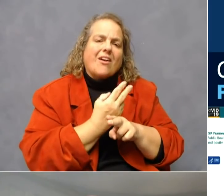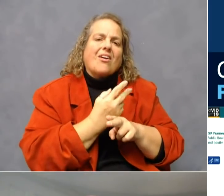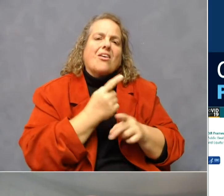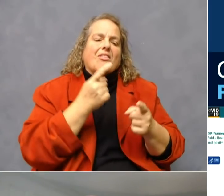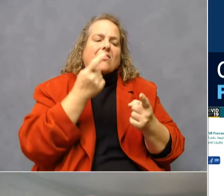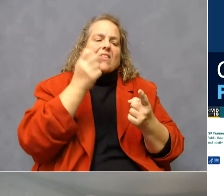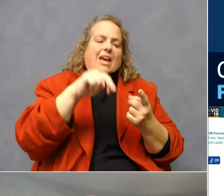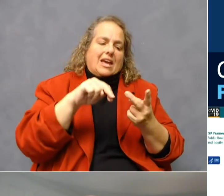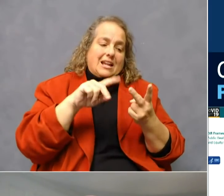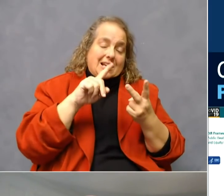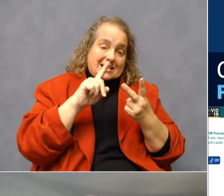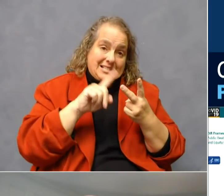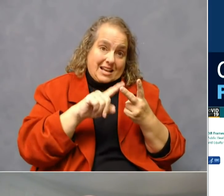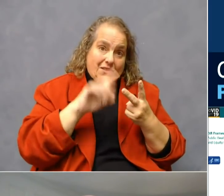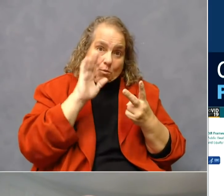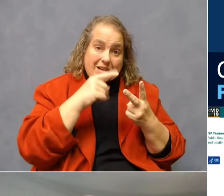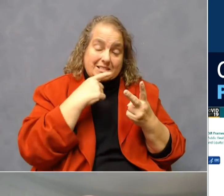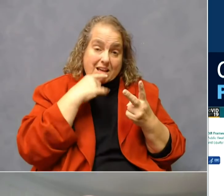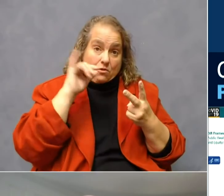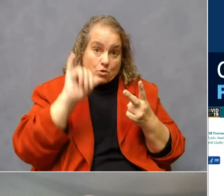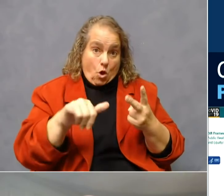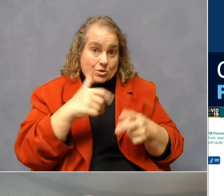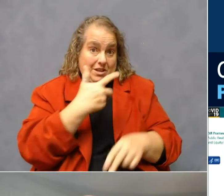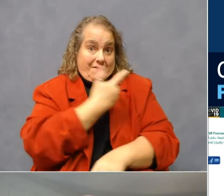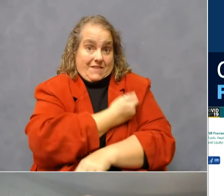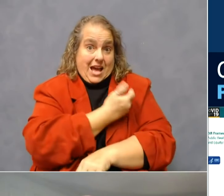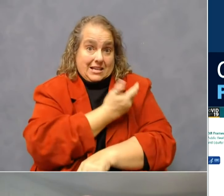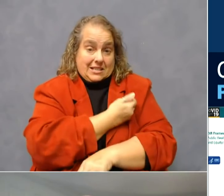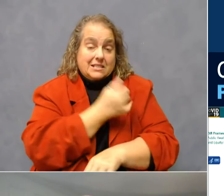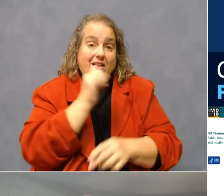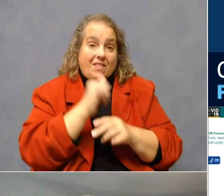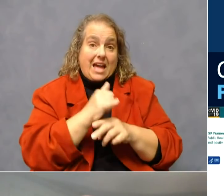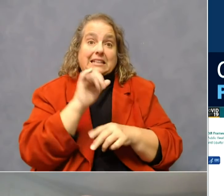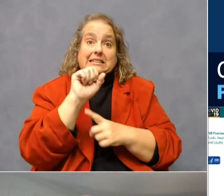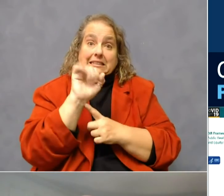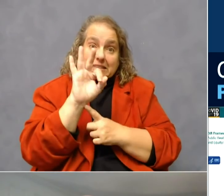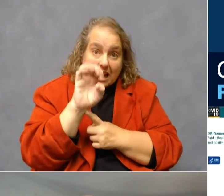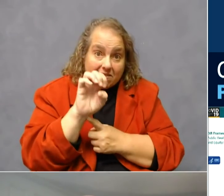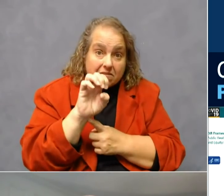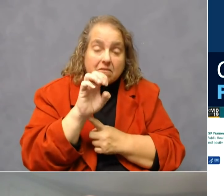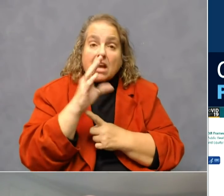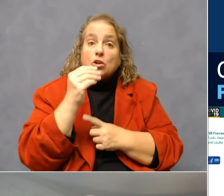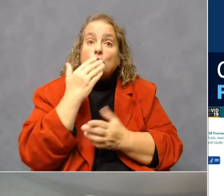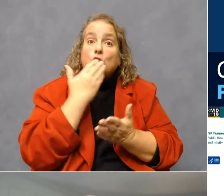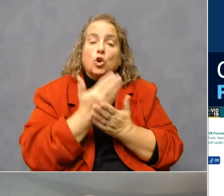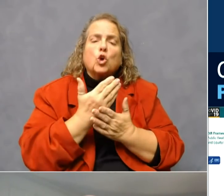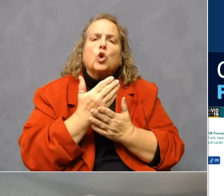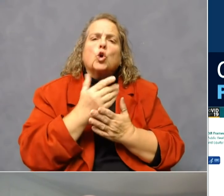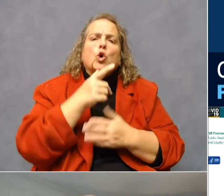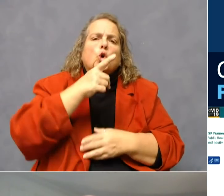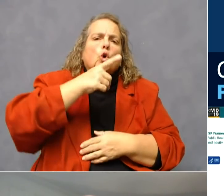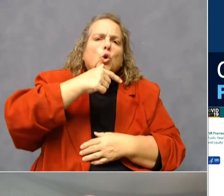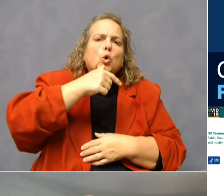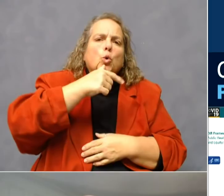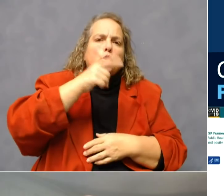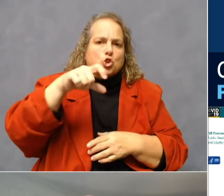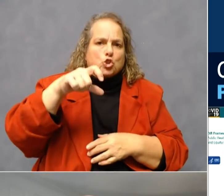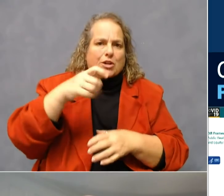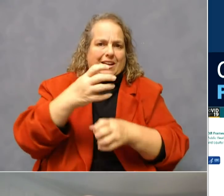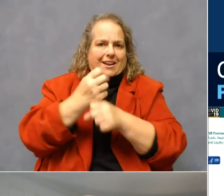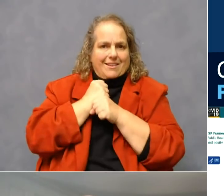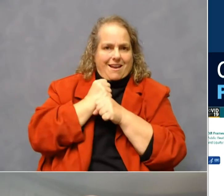for those vaccines that are felt to be safe and effective, which people do they recommend get the